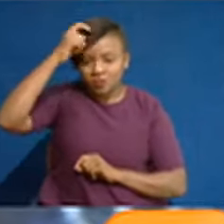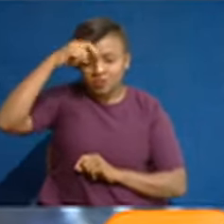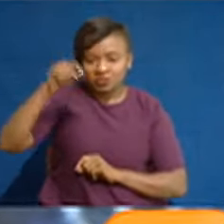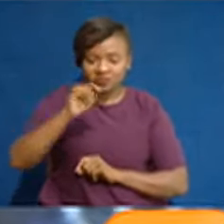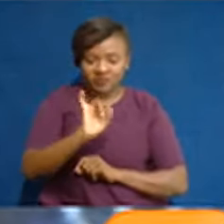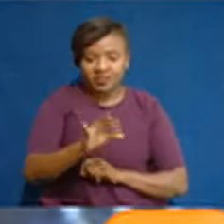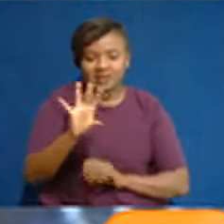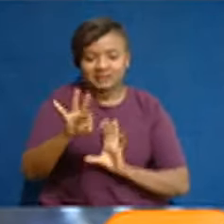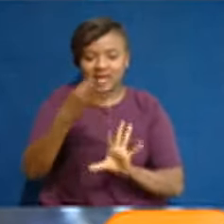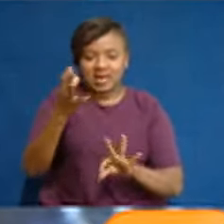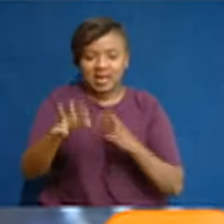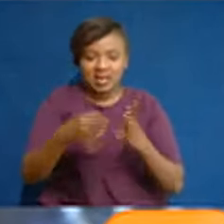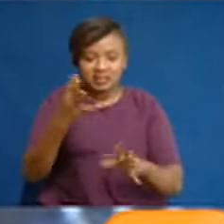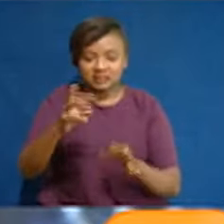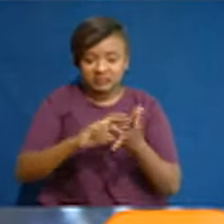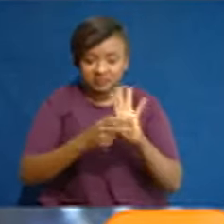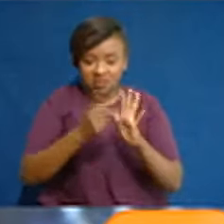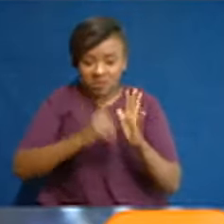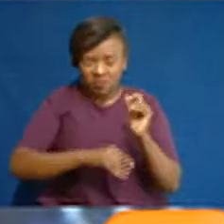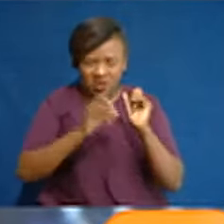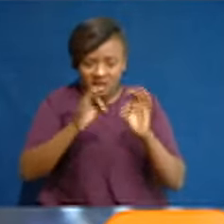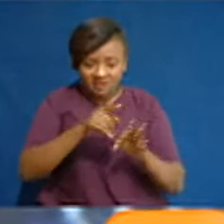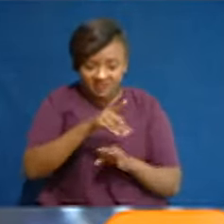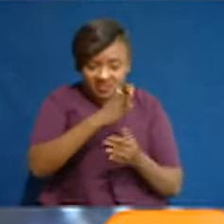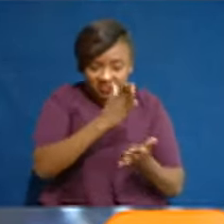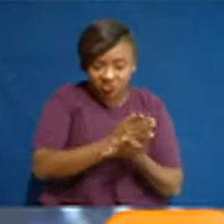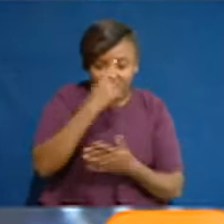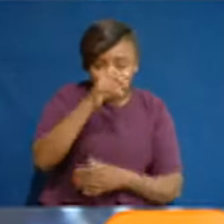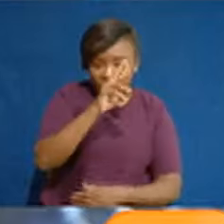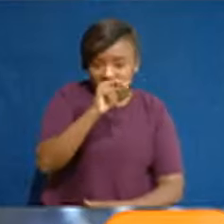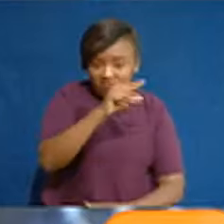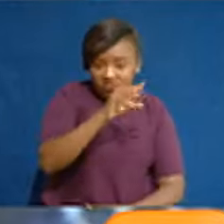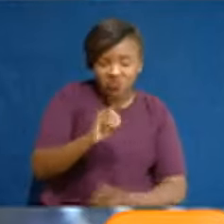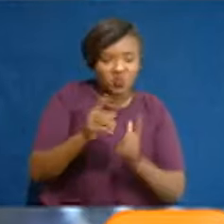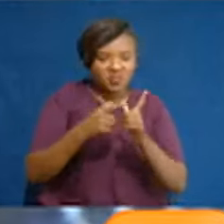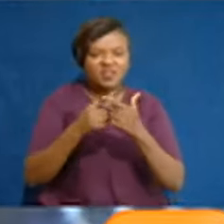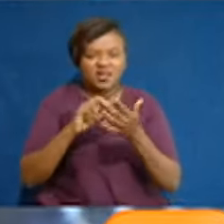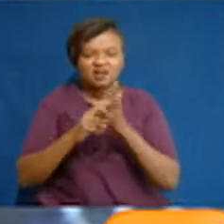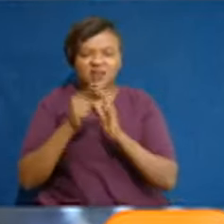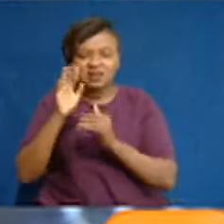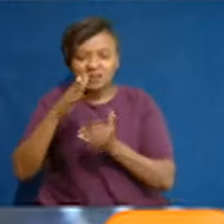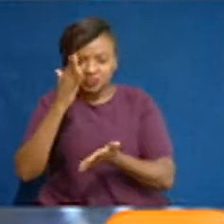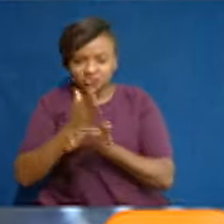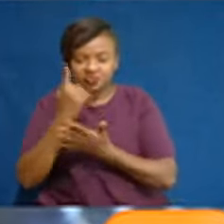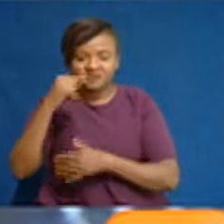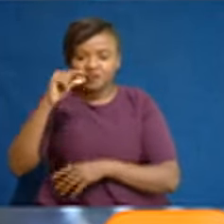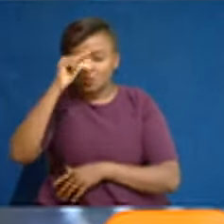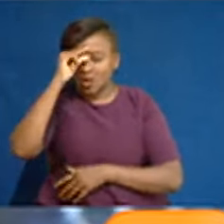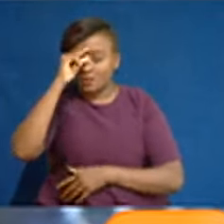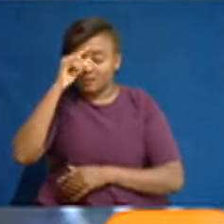it's true for NGOs, then it's also true for the government. Right. So I think we have to say that